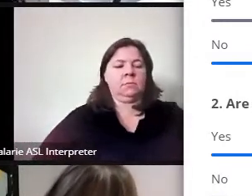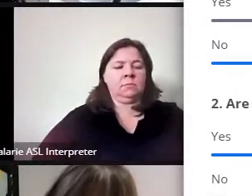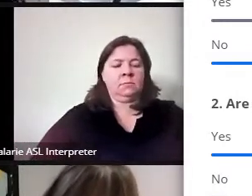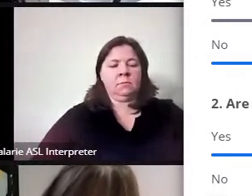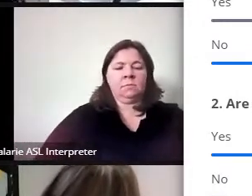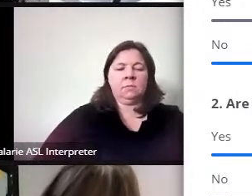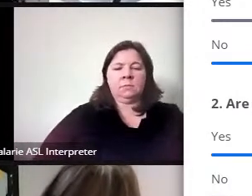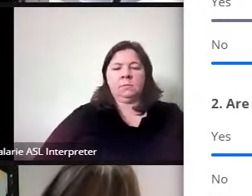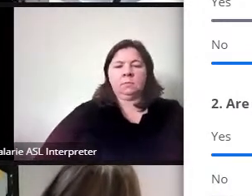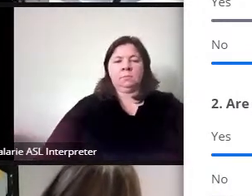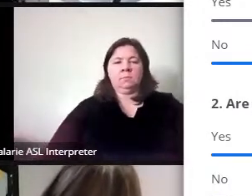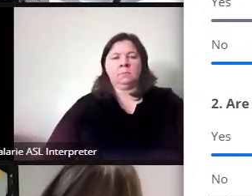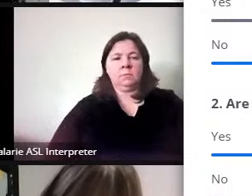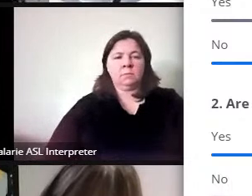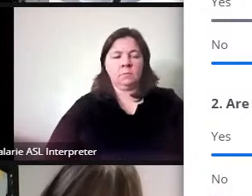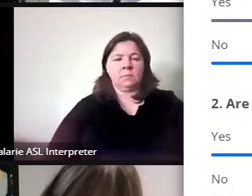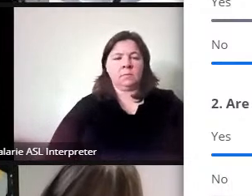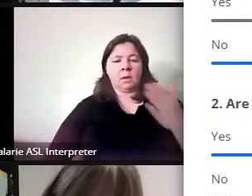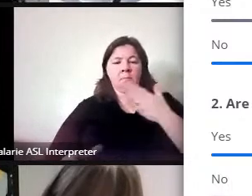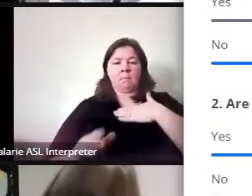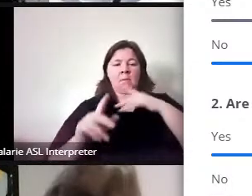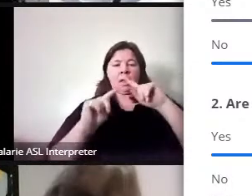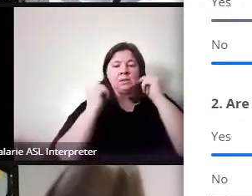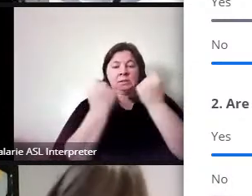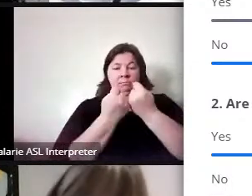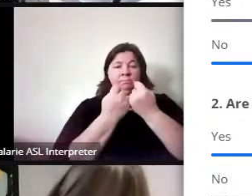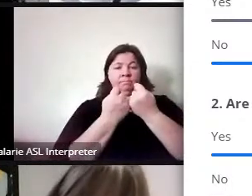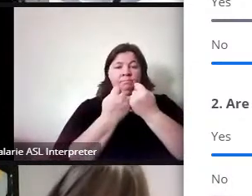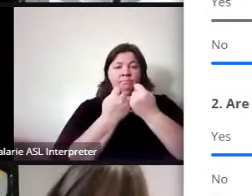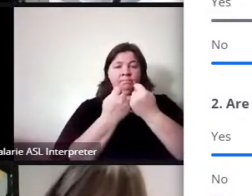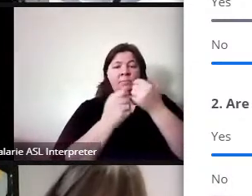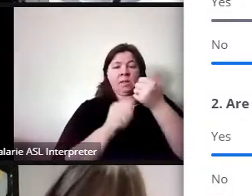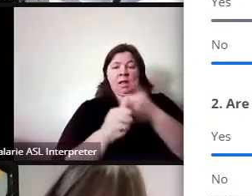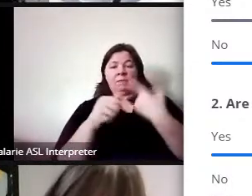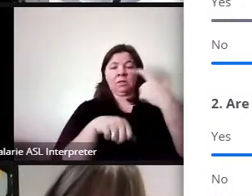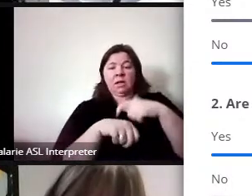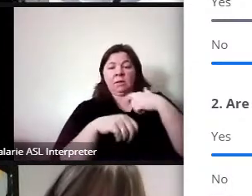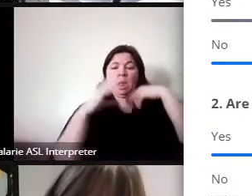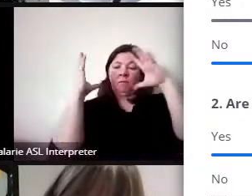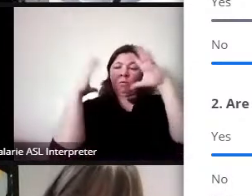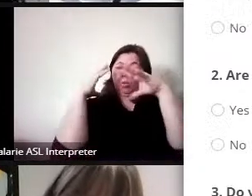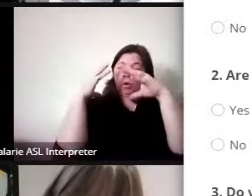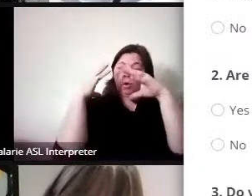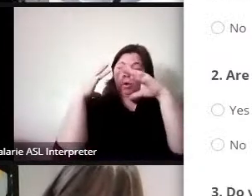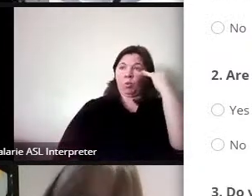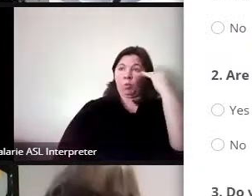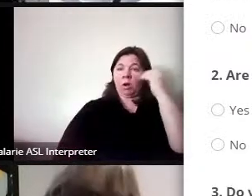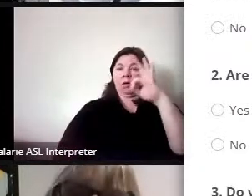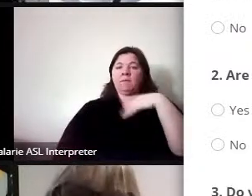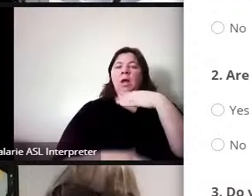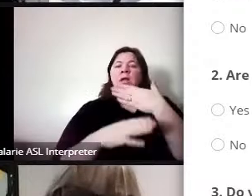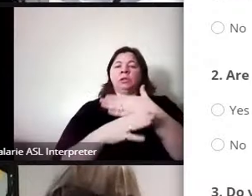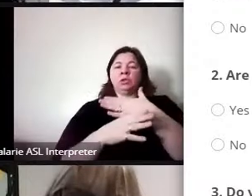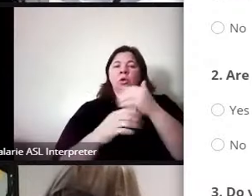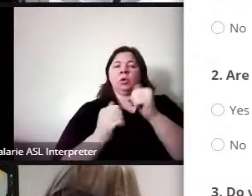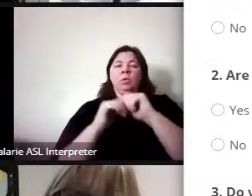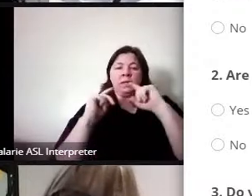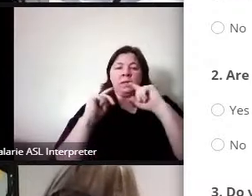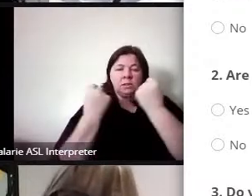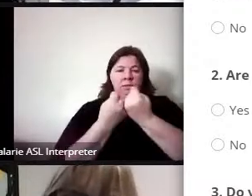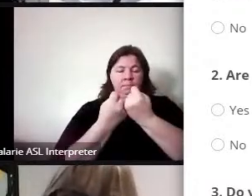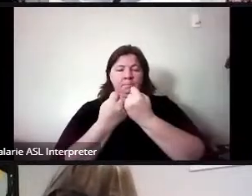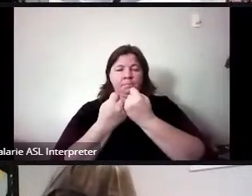my team and I've got a group for them. And every time there's a webinar, if I'm aware of it, I share it with the